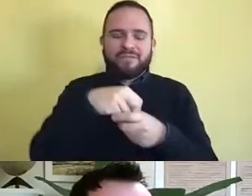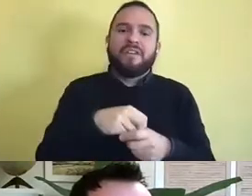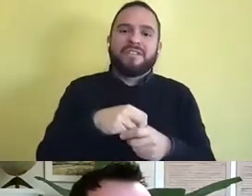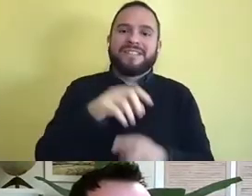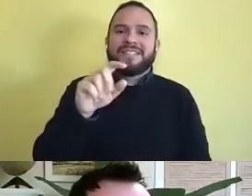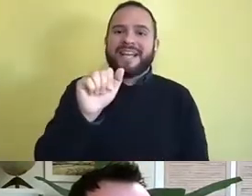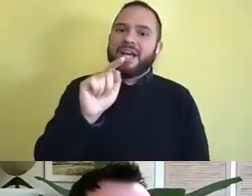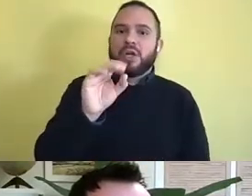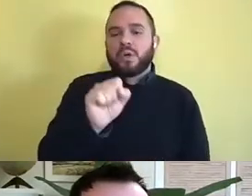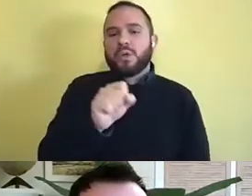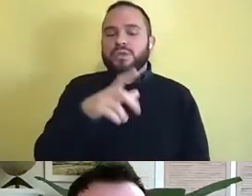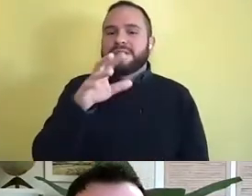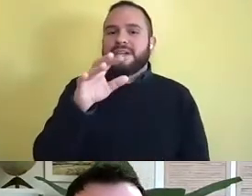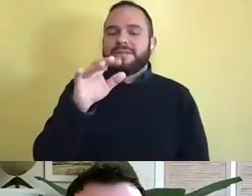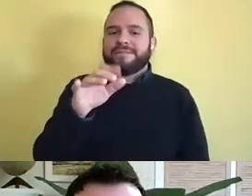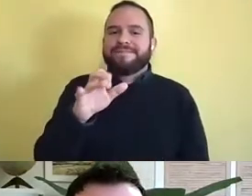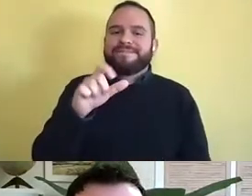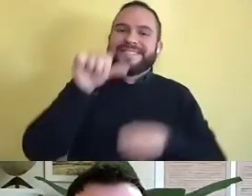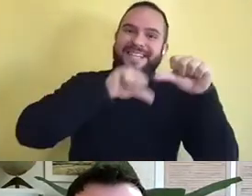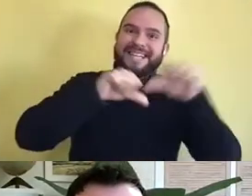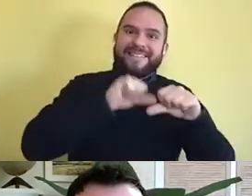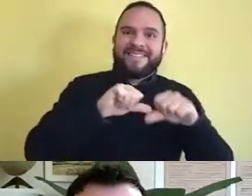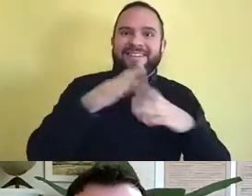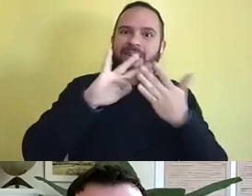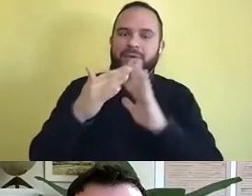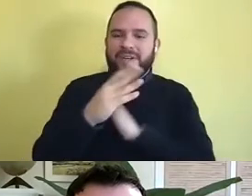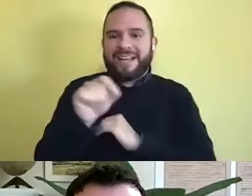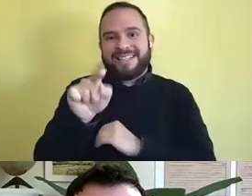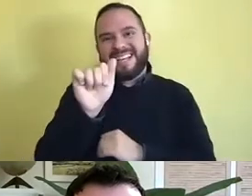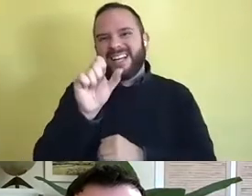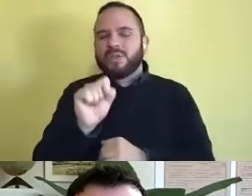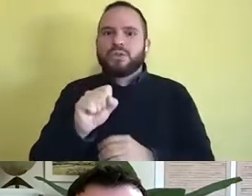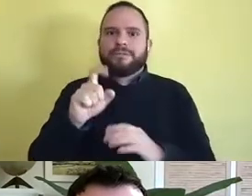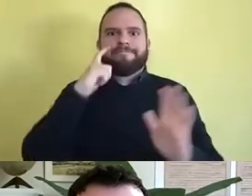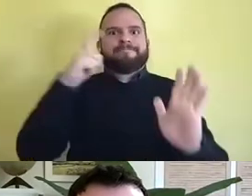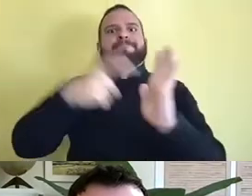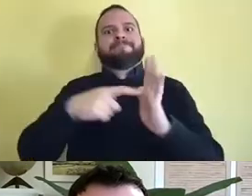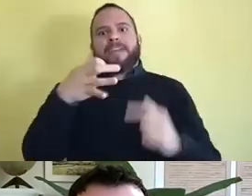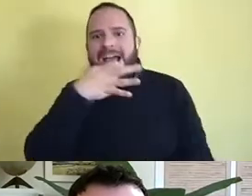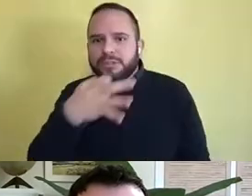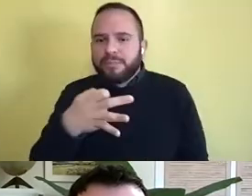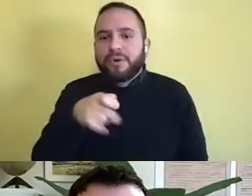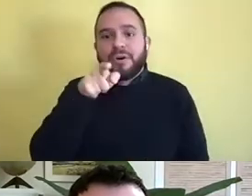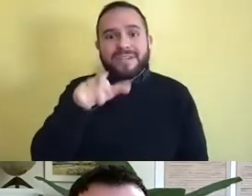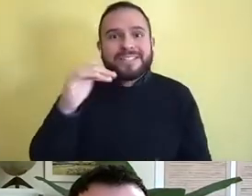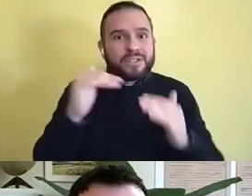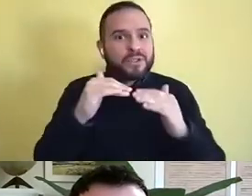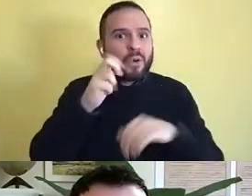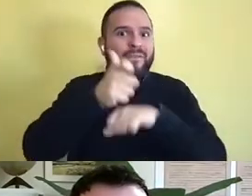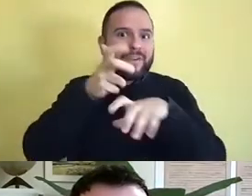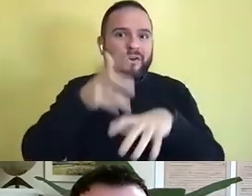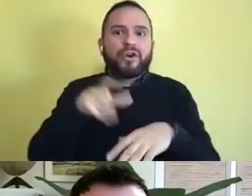community, and an AIs distinguished expert. He is, as I mentioned, co-founder of Access